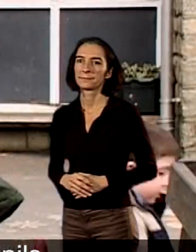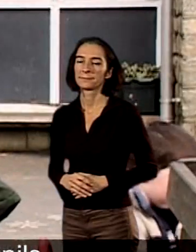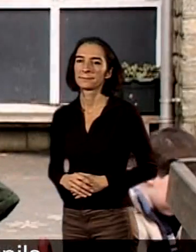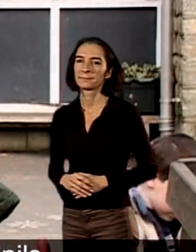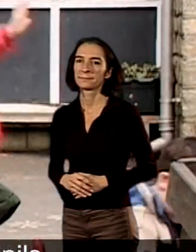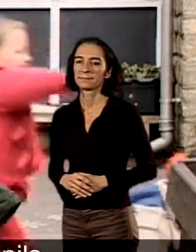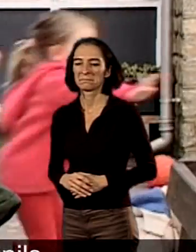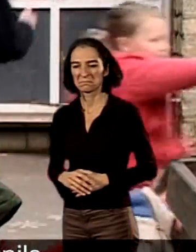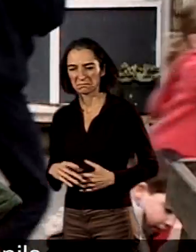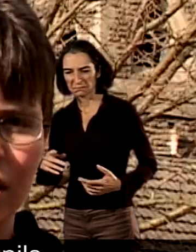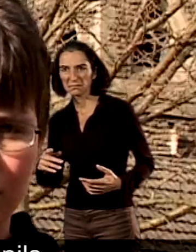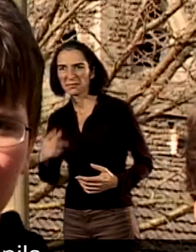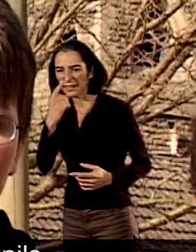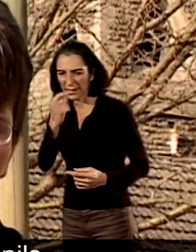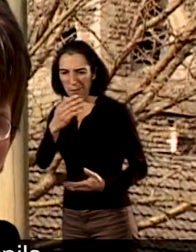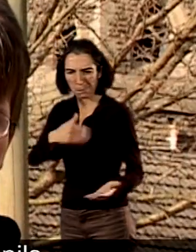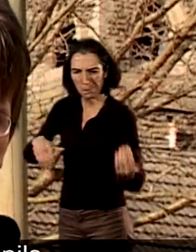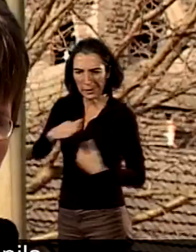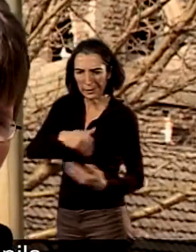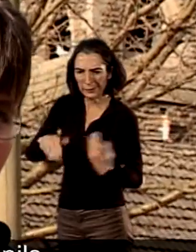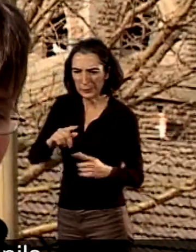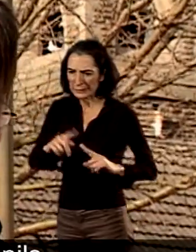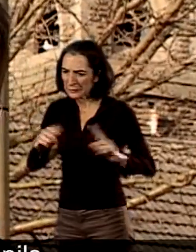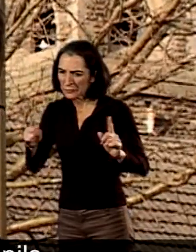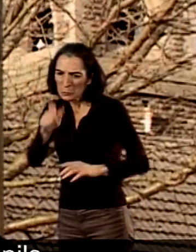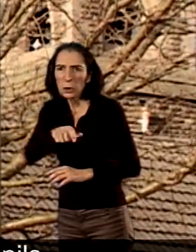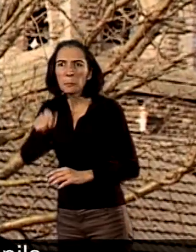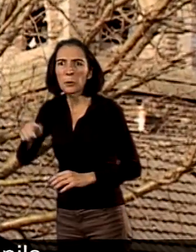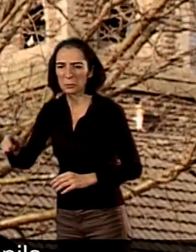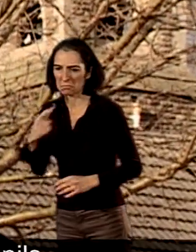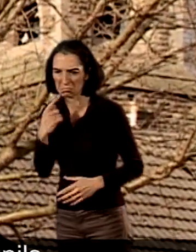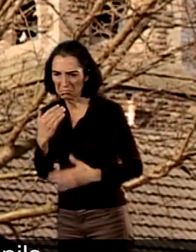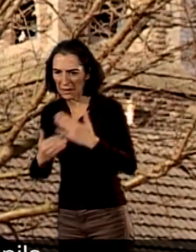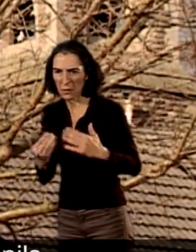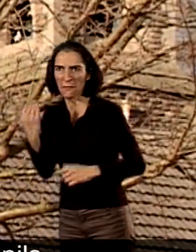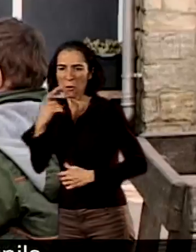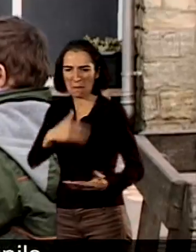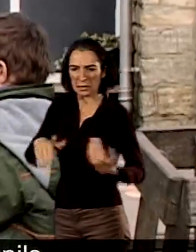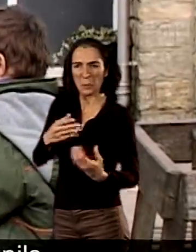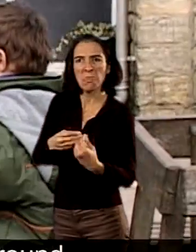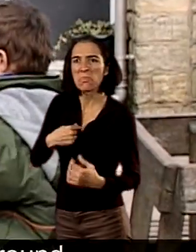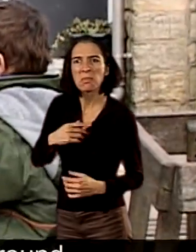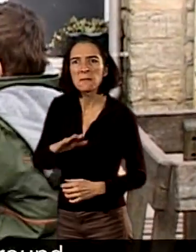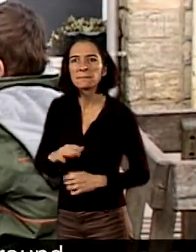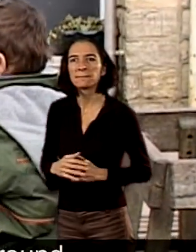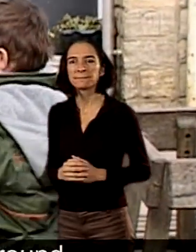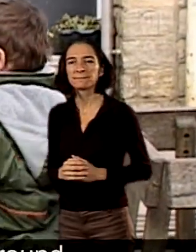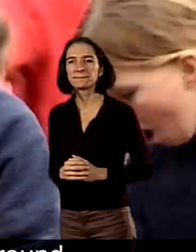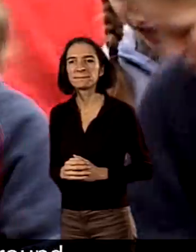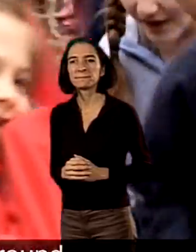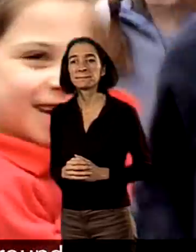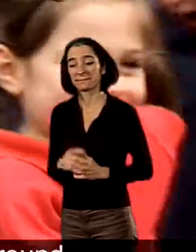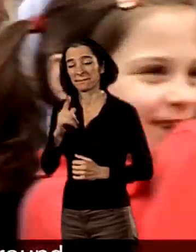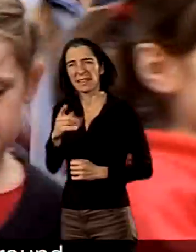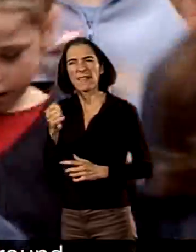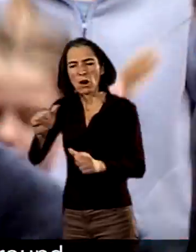You get to interact with other people that you don't really play with. Bath Easton has a rota